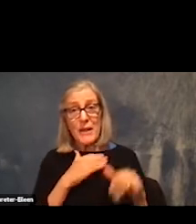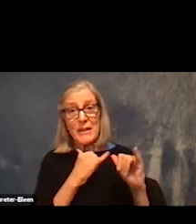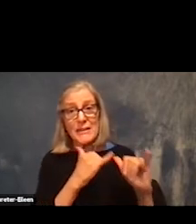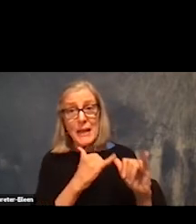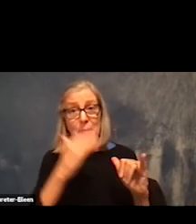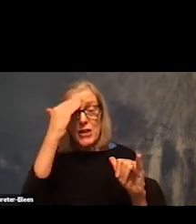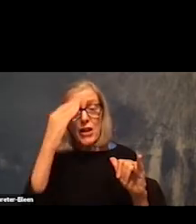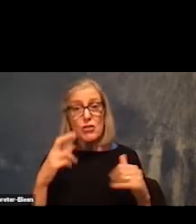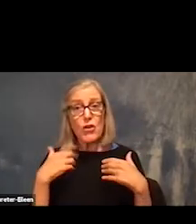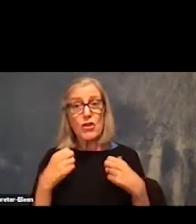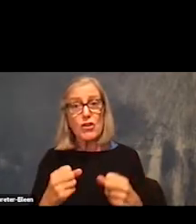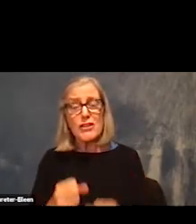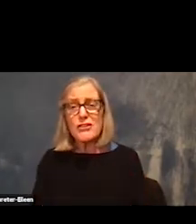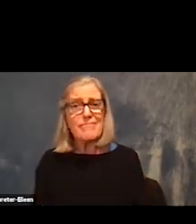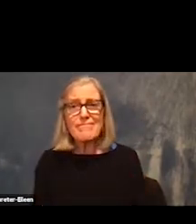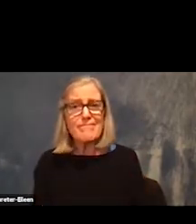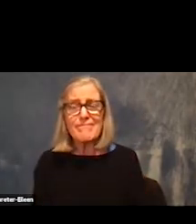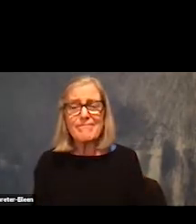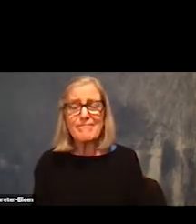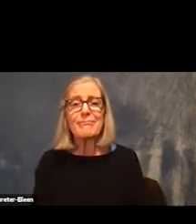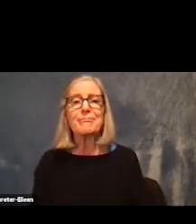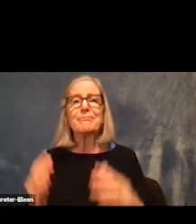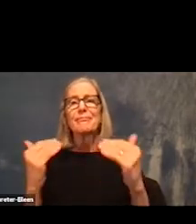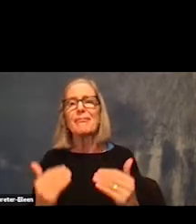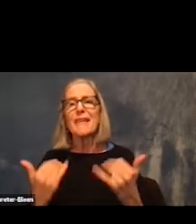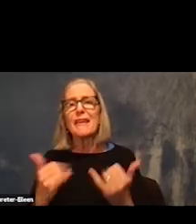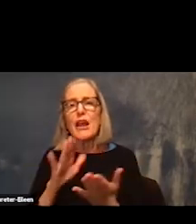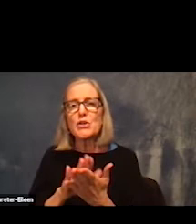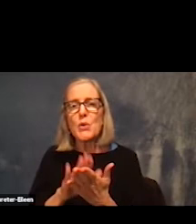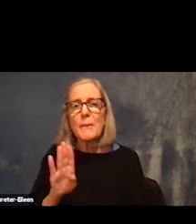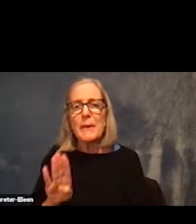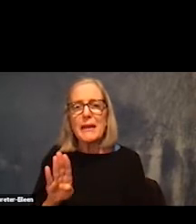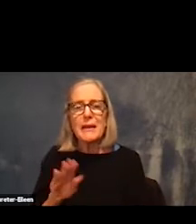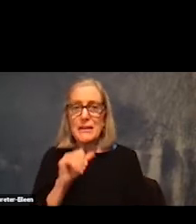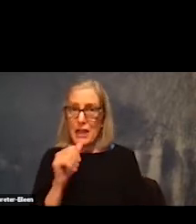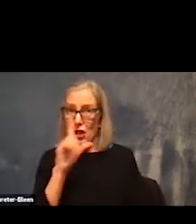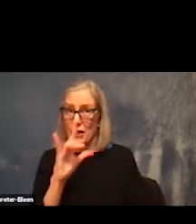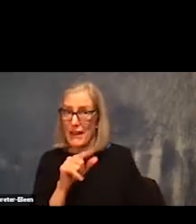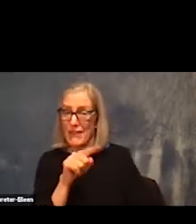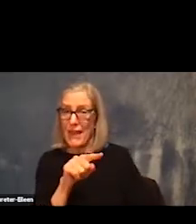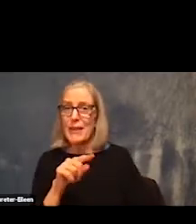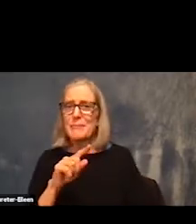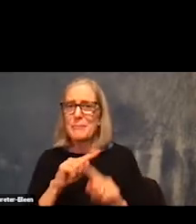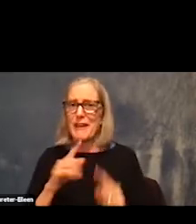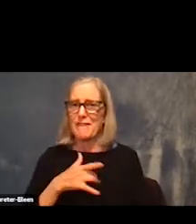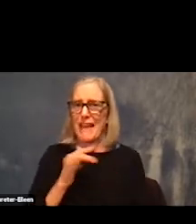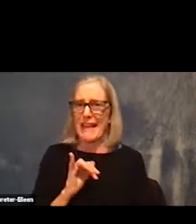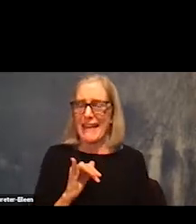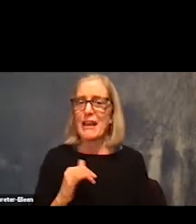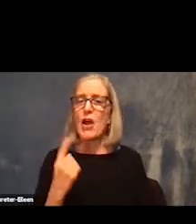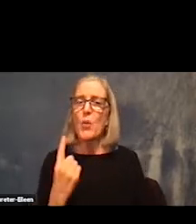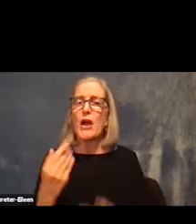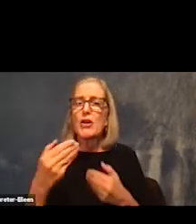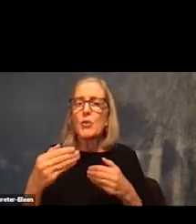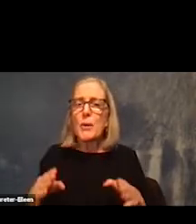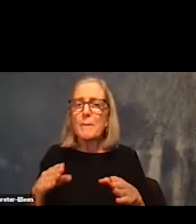Now, School B was a different story. It didn't look like this, but it sure felt like this. A one-room schoolhouse where the teachers truly knew